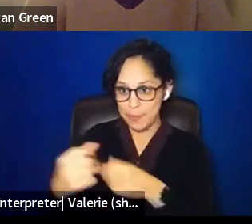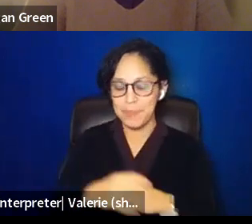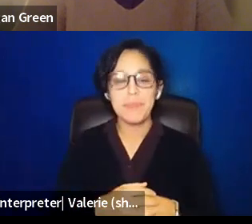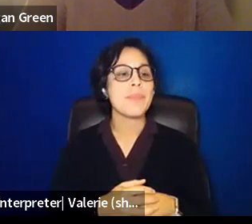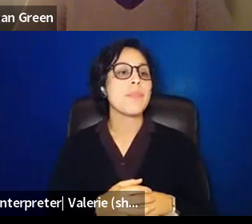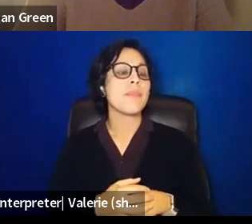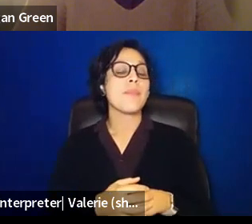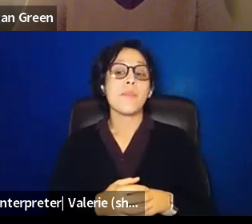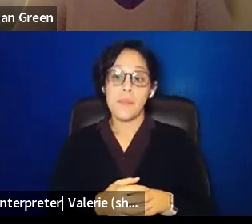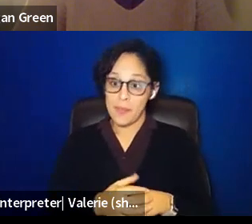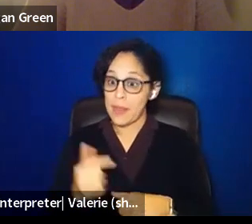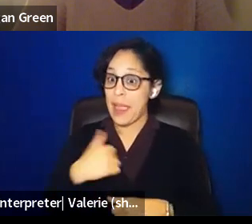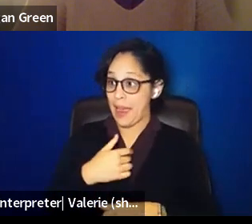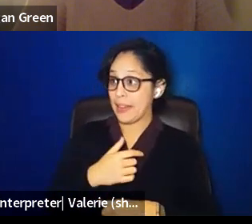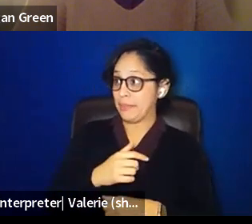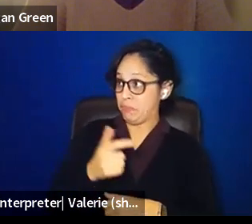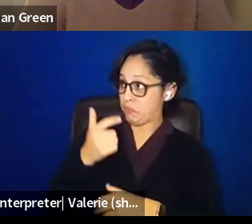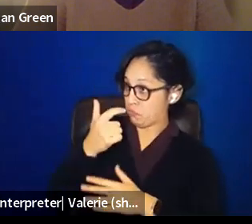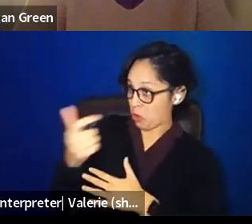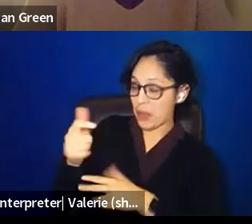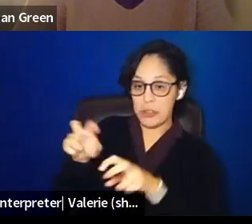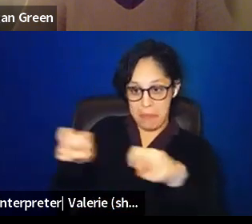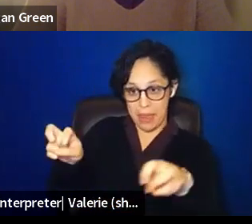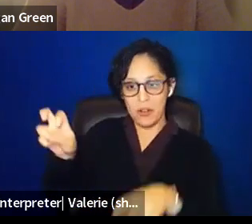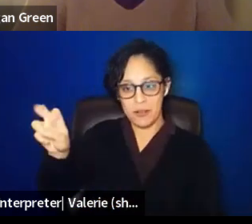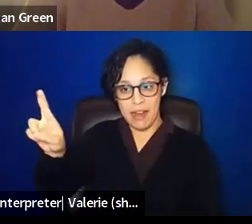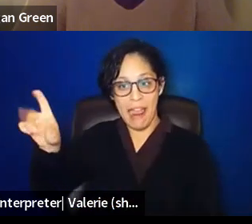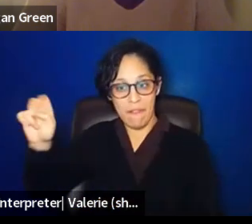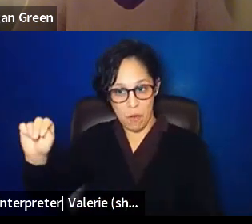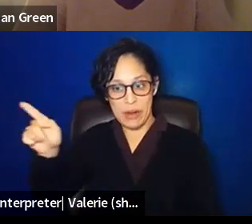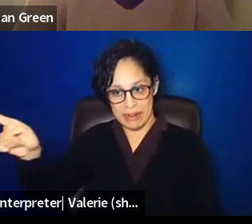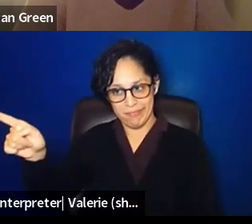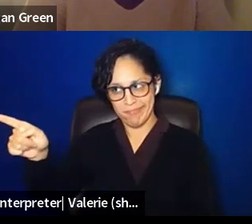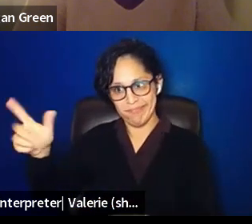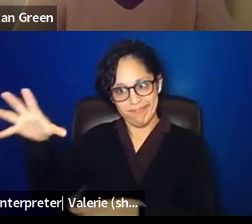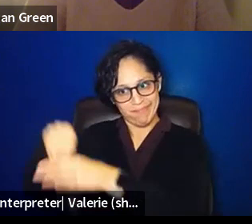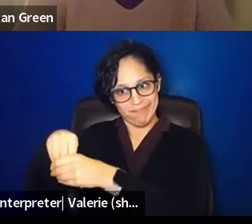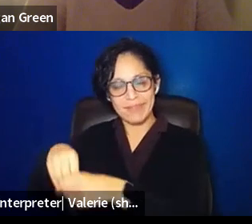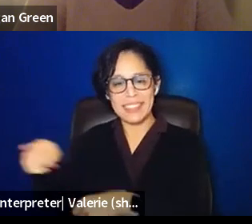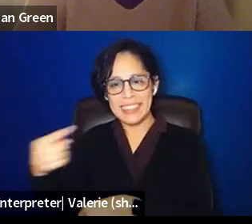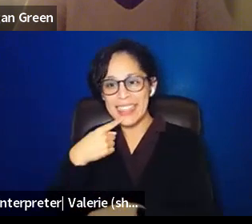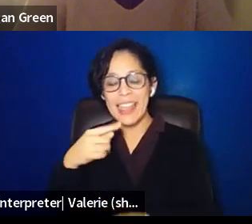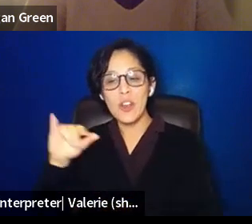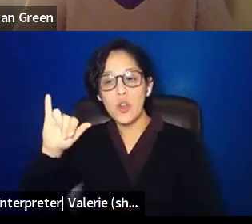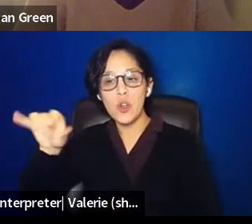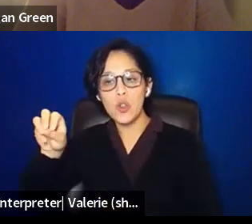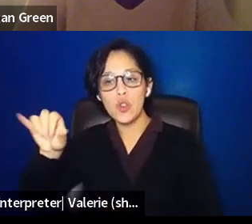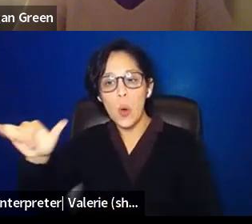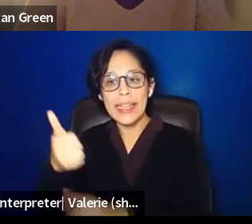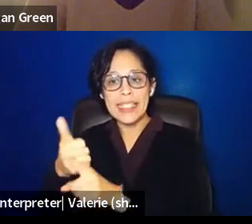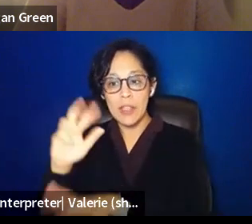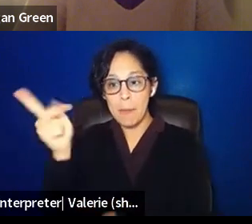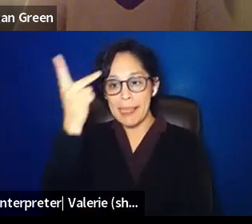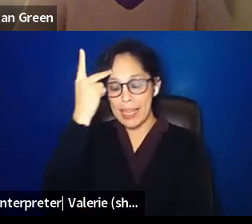I went to a panel that Evren was on, and at some point you said, joy is a political act, and I wrote